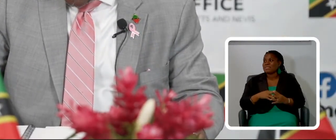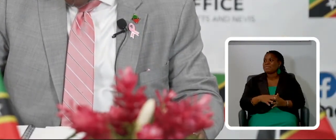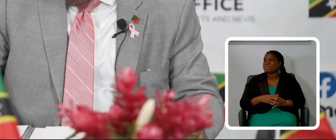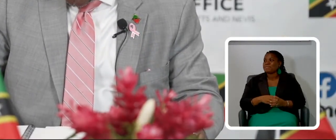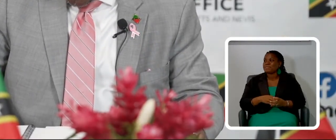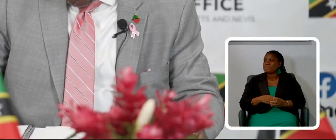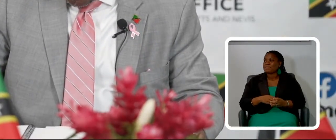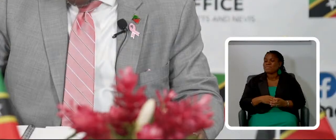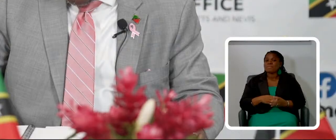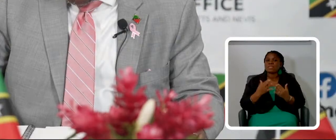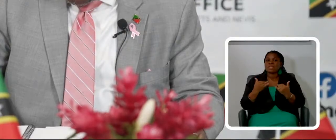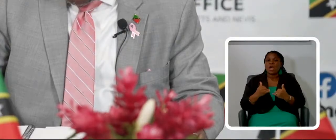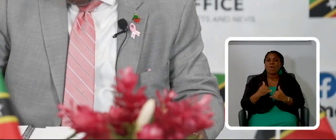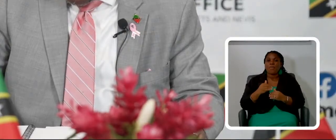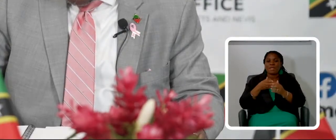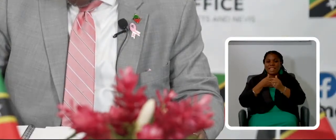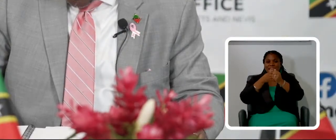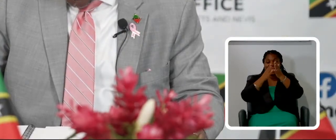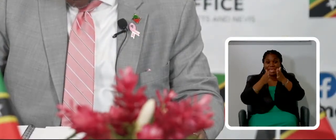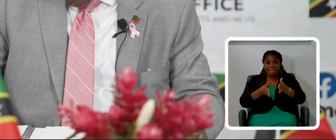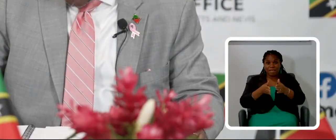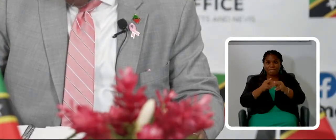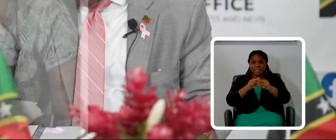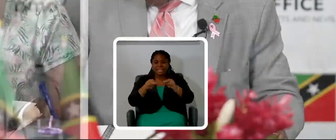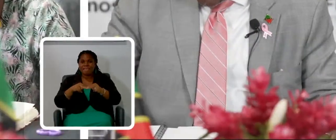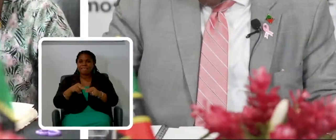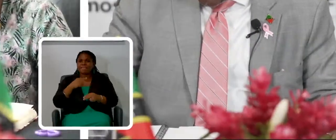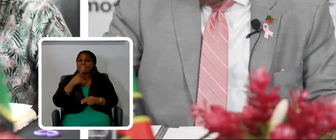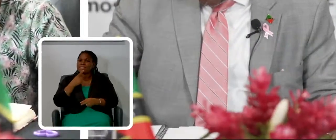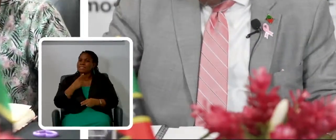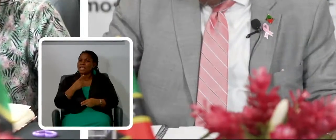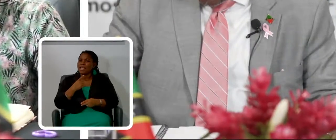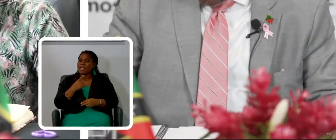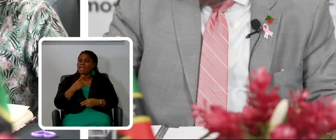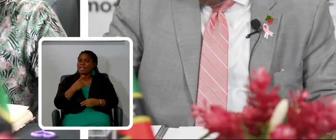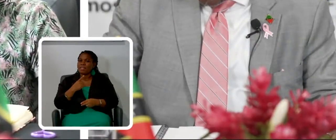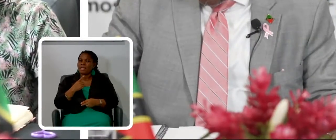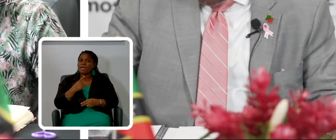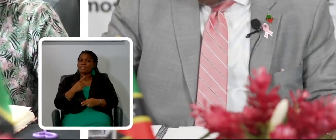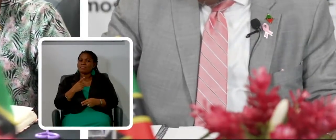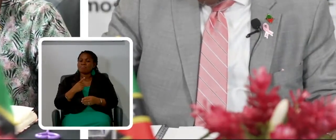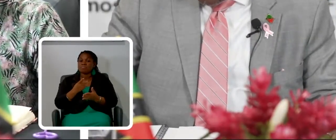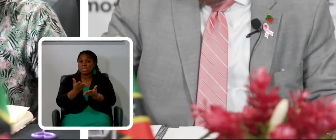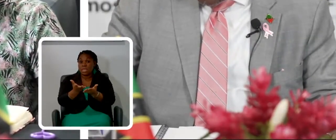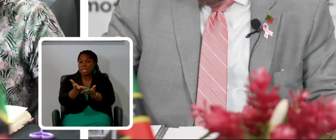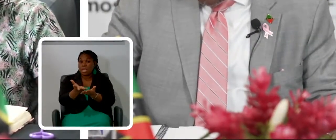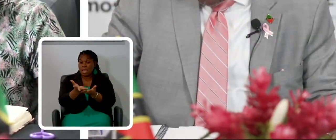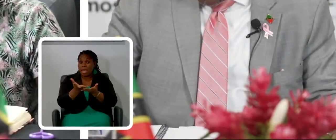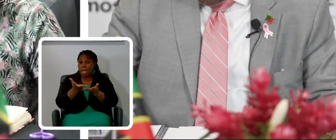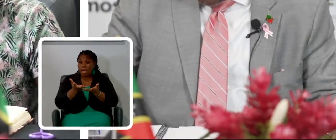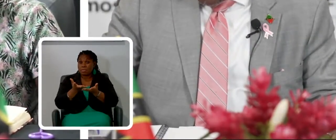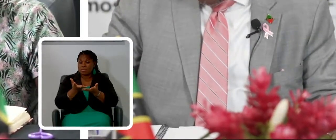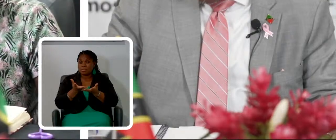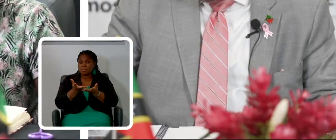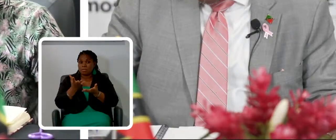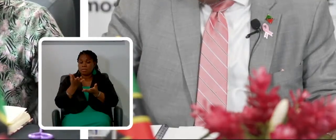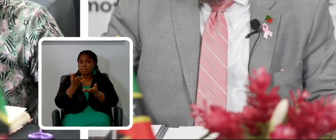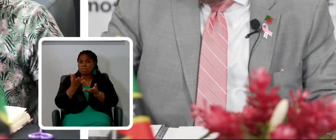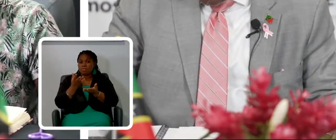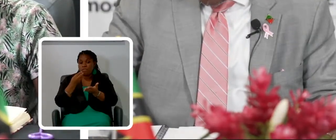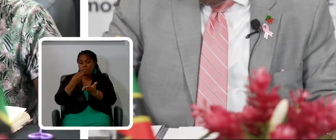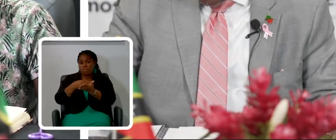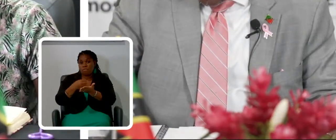the Premier of Nevis disclosed that he asked for financing from the federal government for the Vance W.